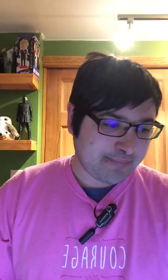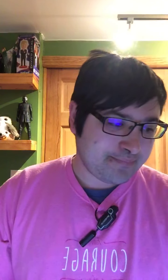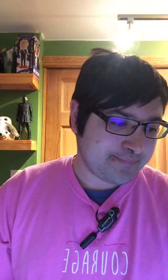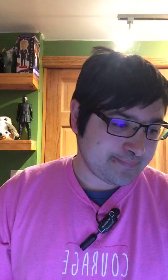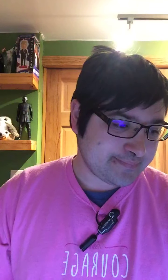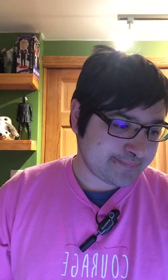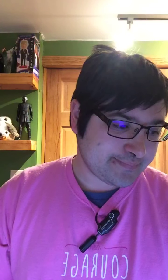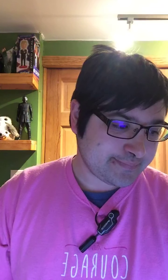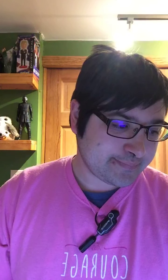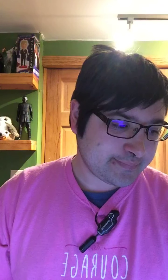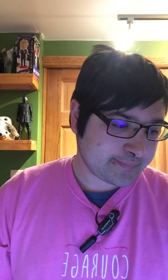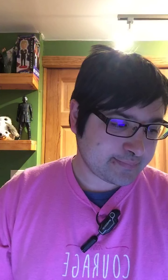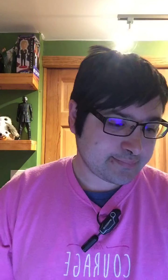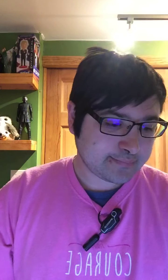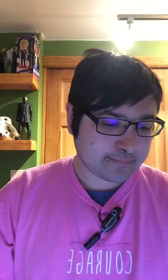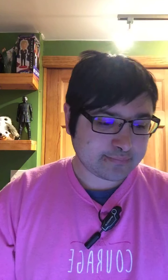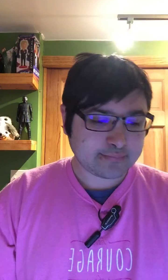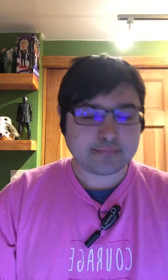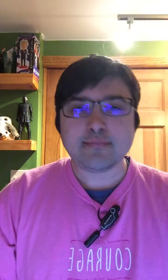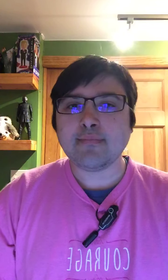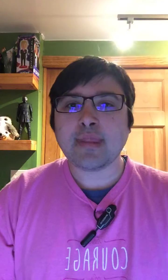broadcast.